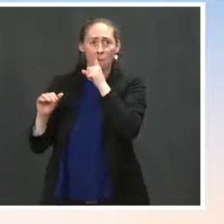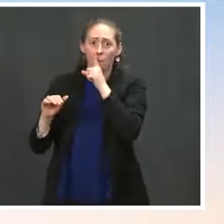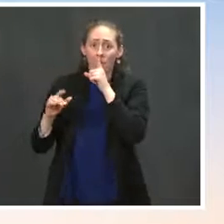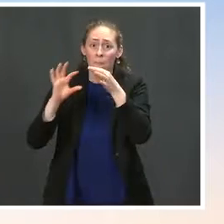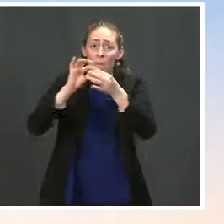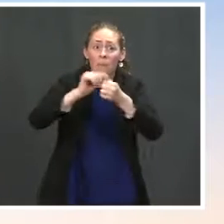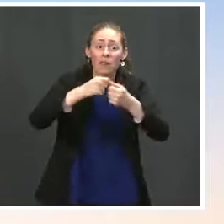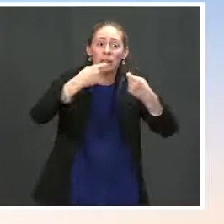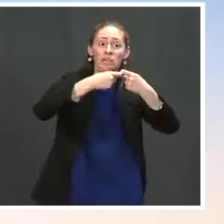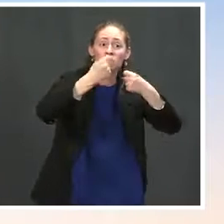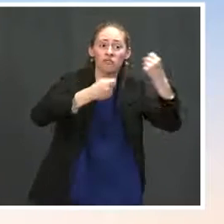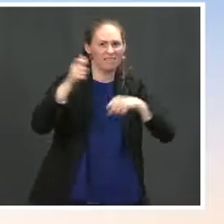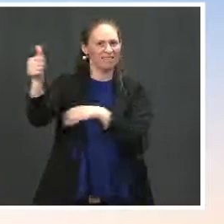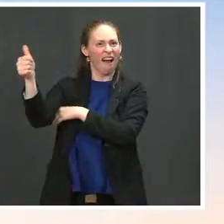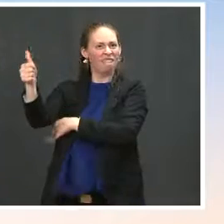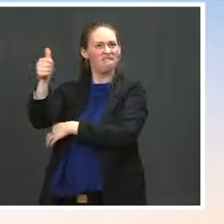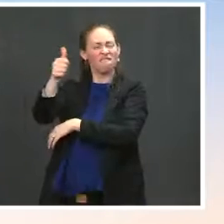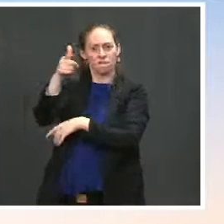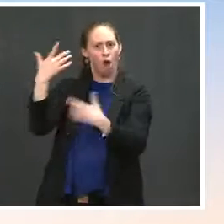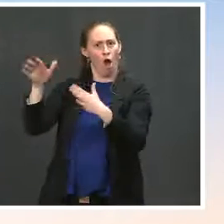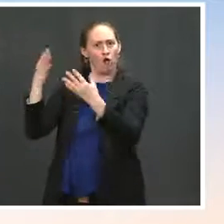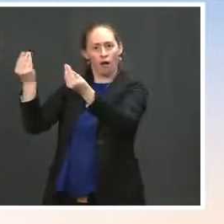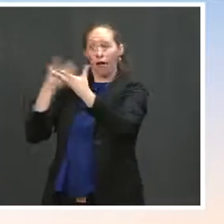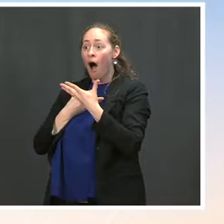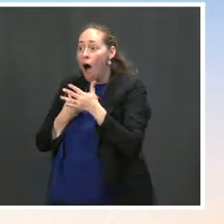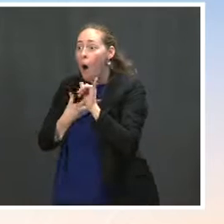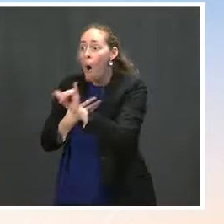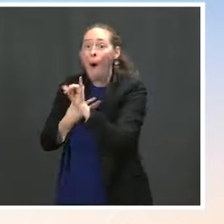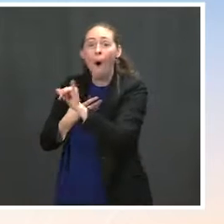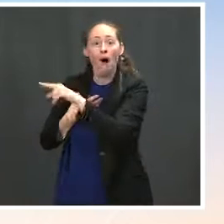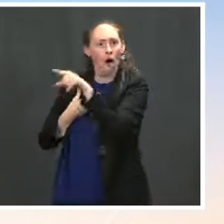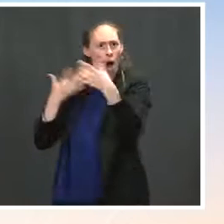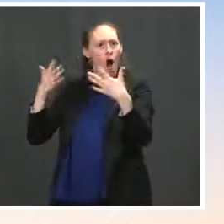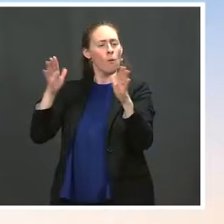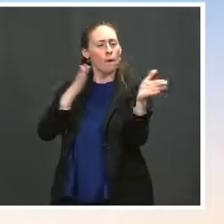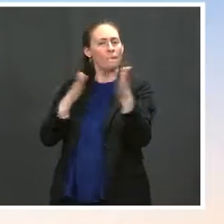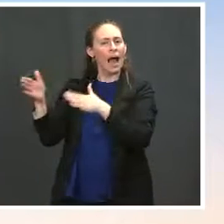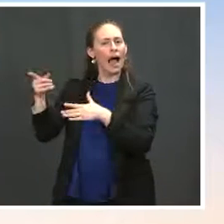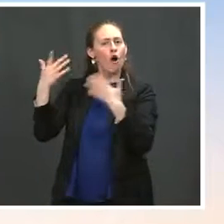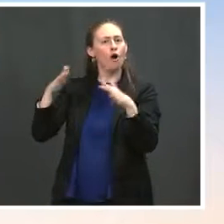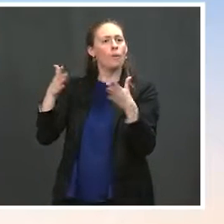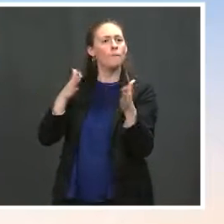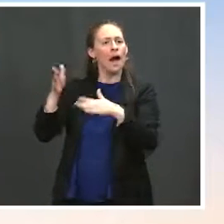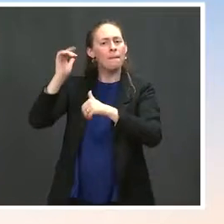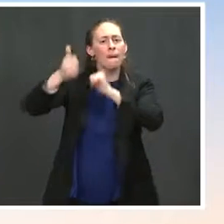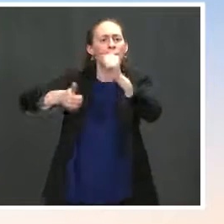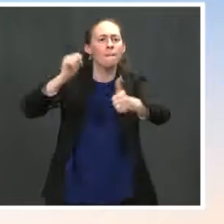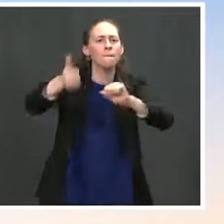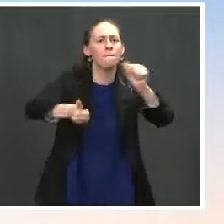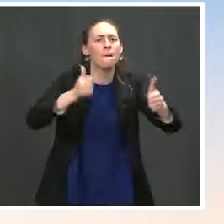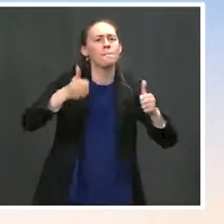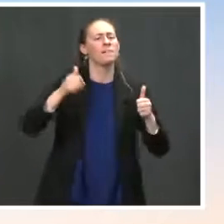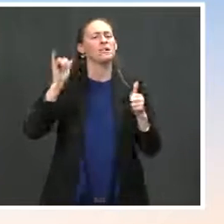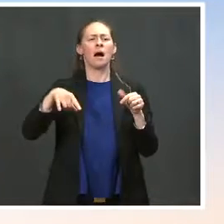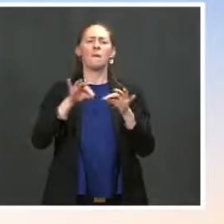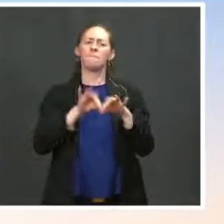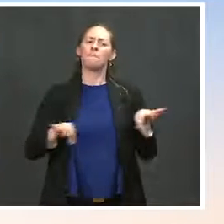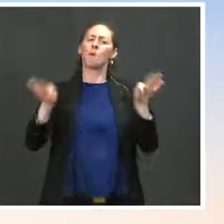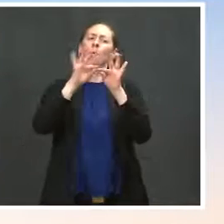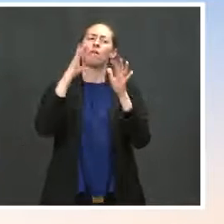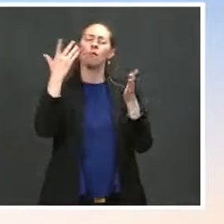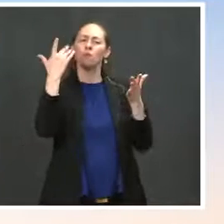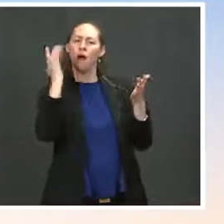very first thing they said to me, is that that's the future. And that's what this is all about. What does our future look like? Who